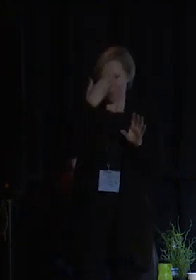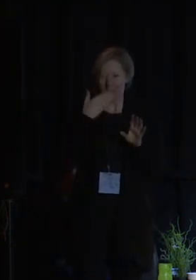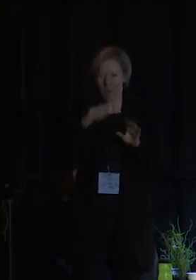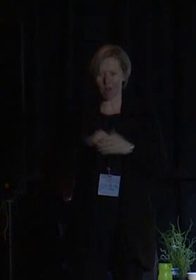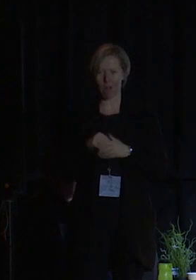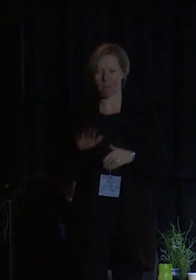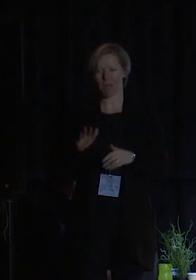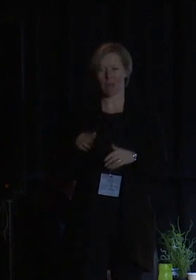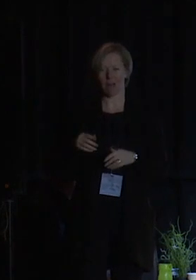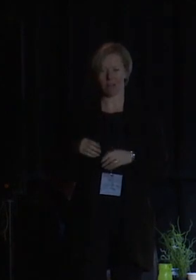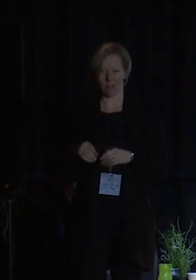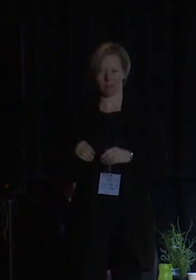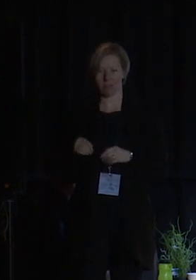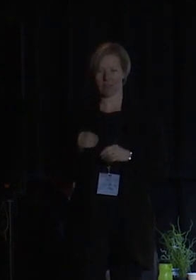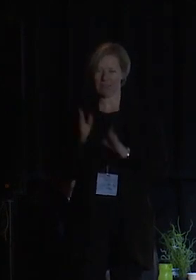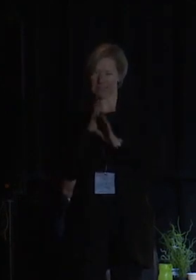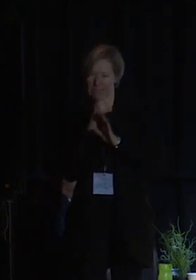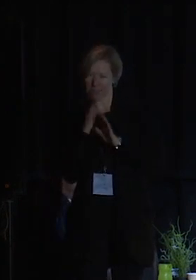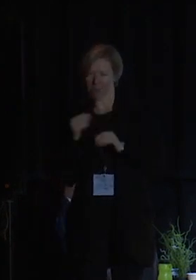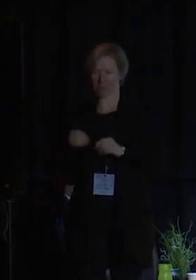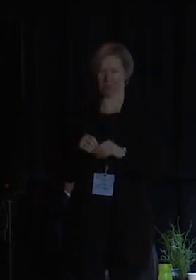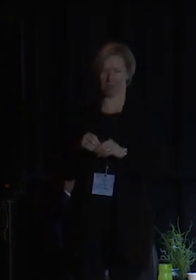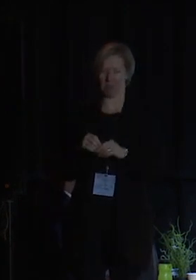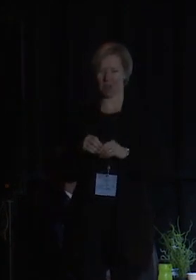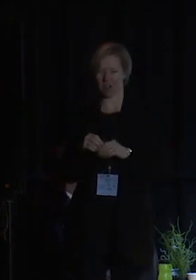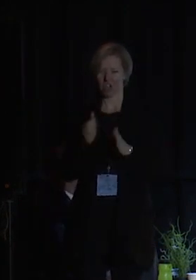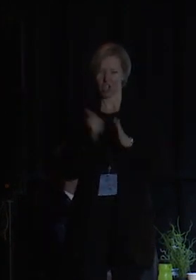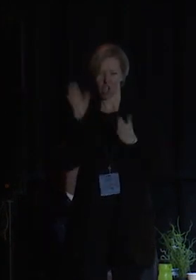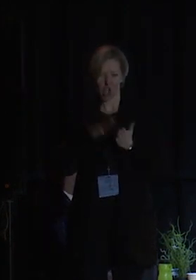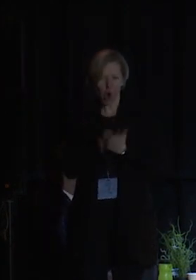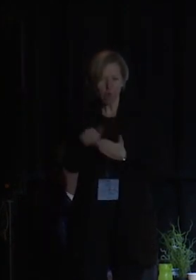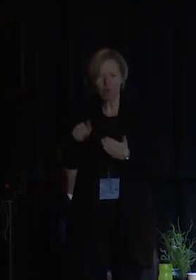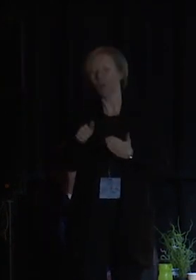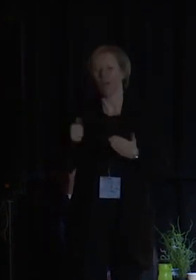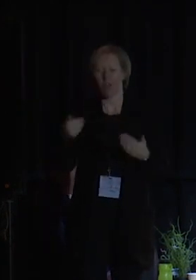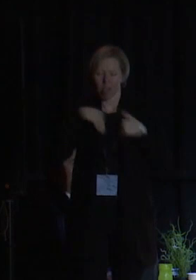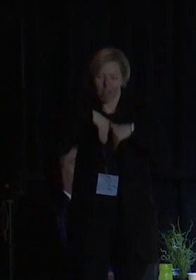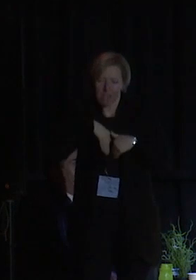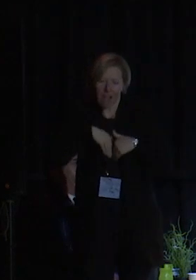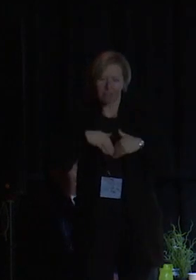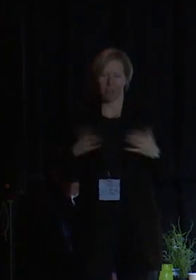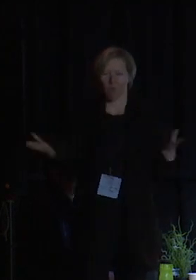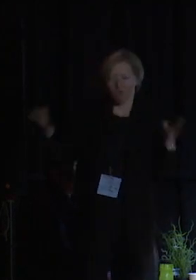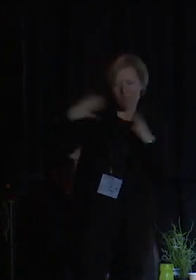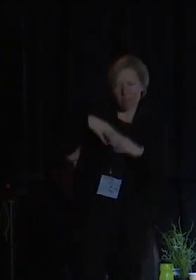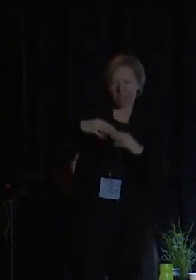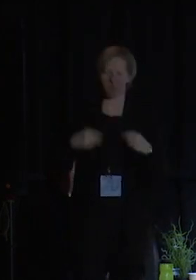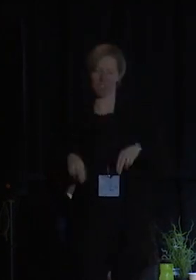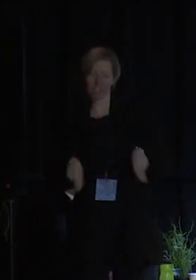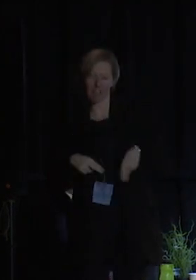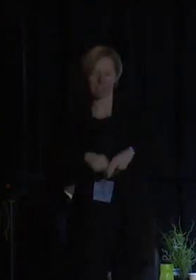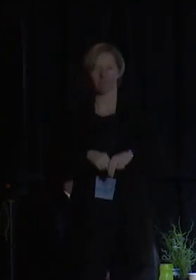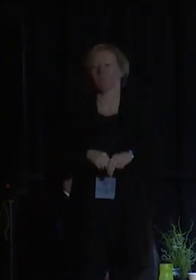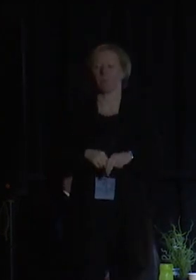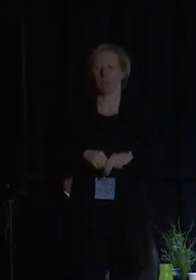by a secretive and dynamic and radical youth culture, mobilized in their thousands. The show is also inspired